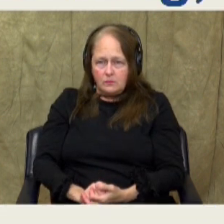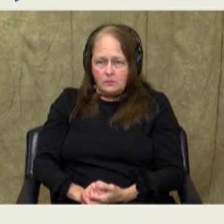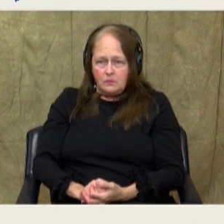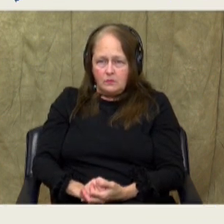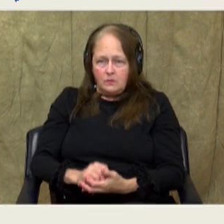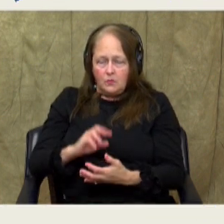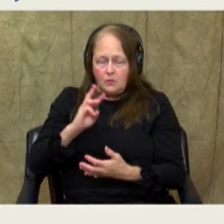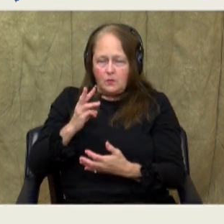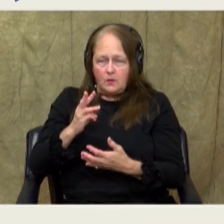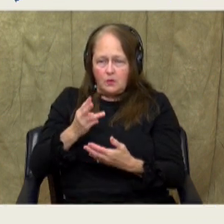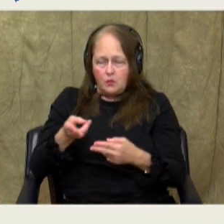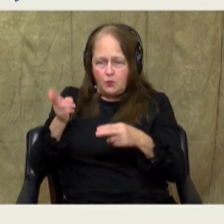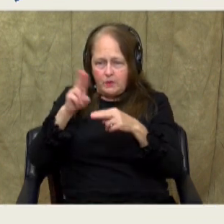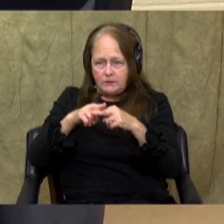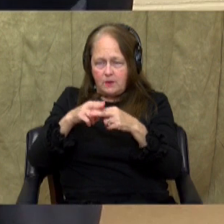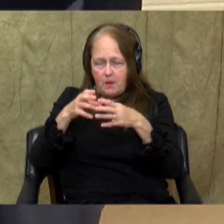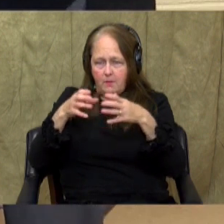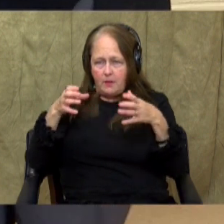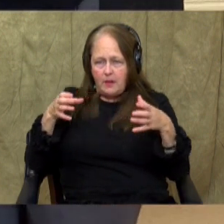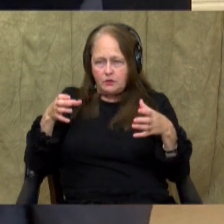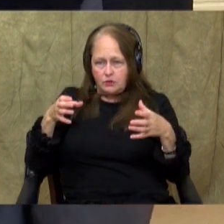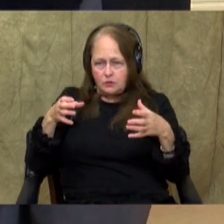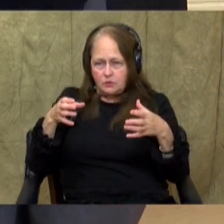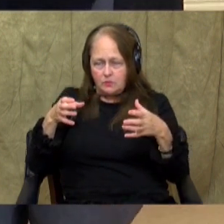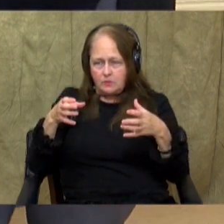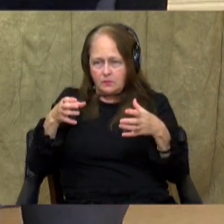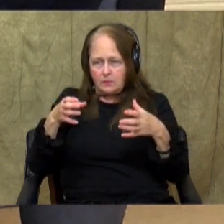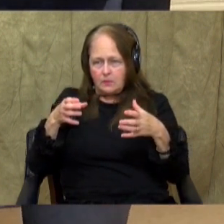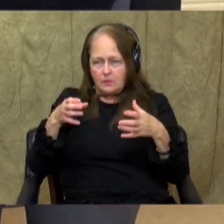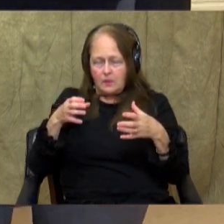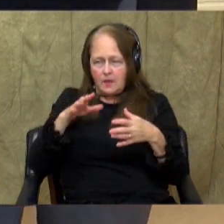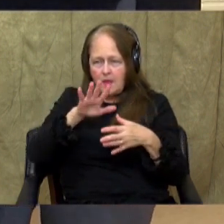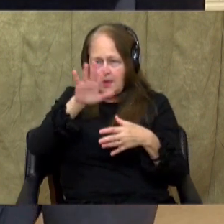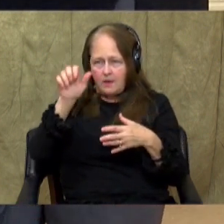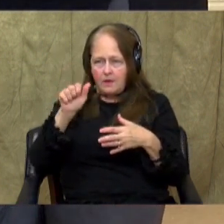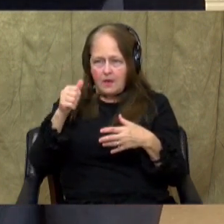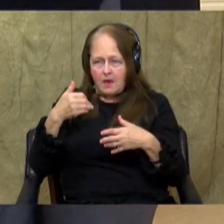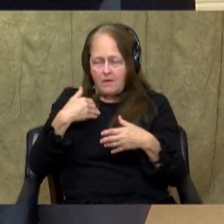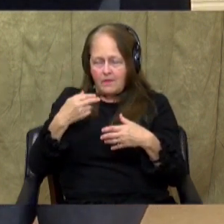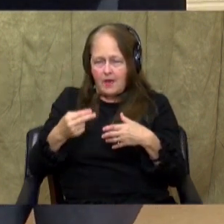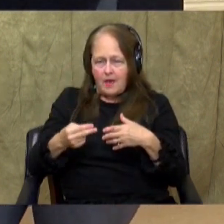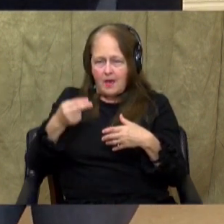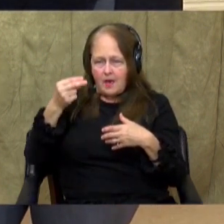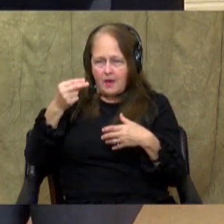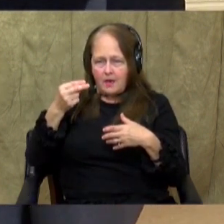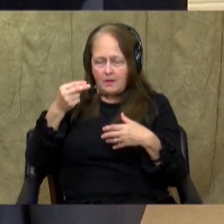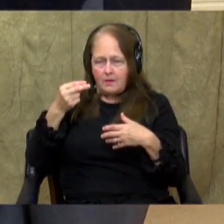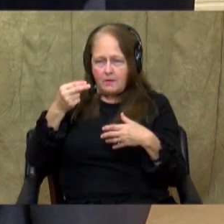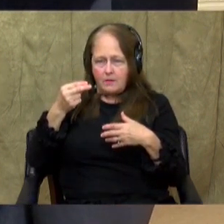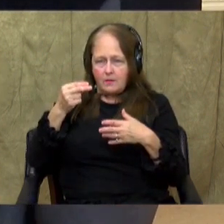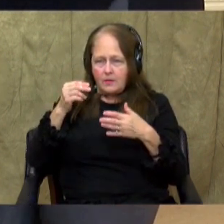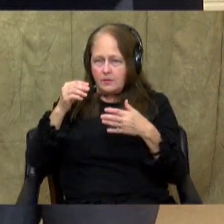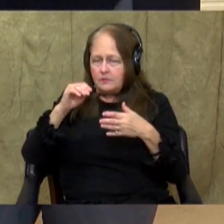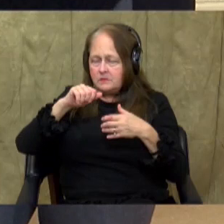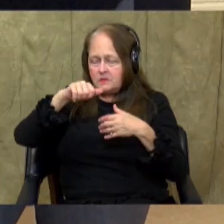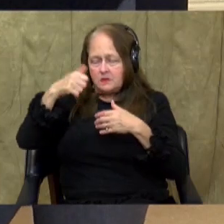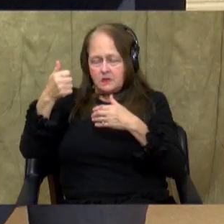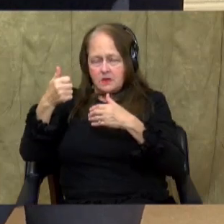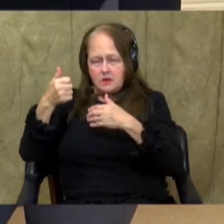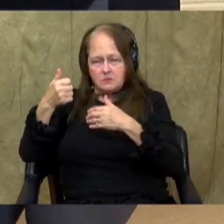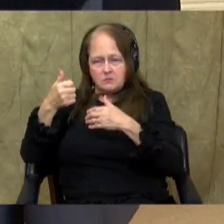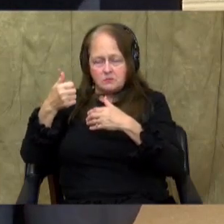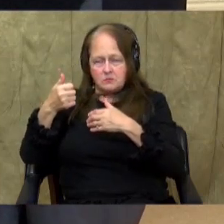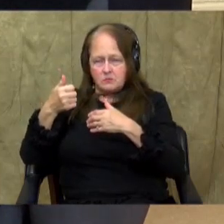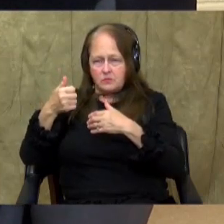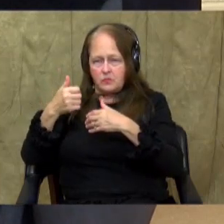So far, we've talked about increasing population. Africa has the highest population growth of any continent.